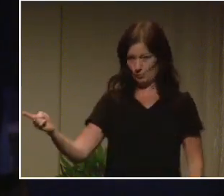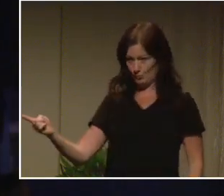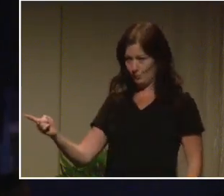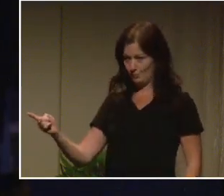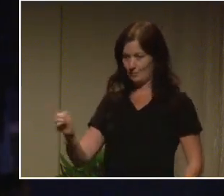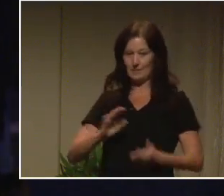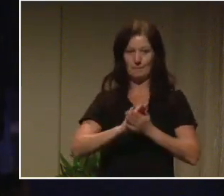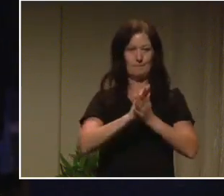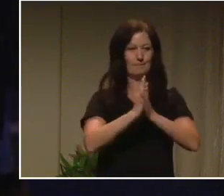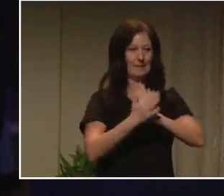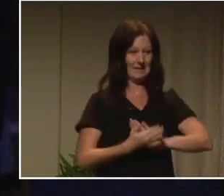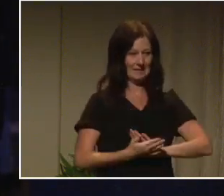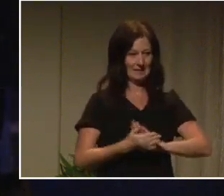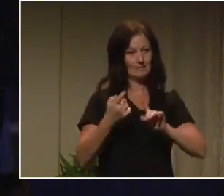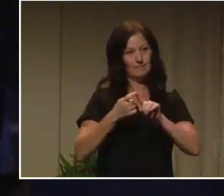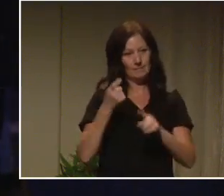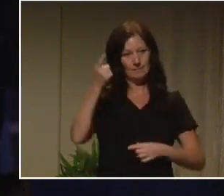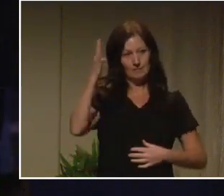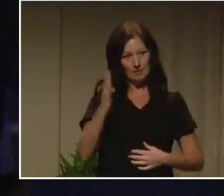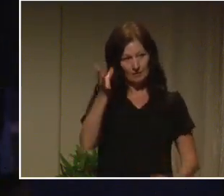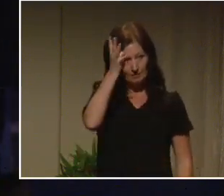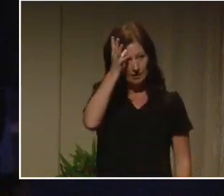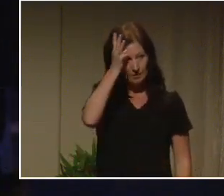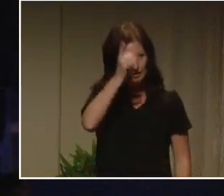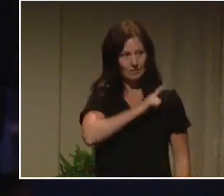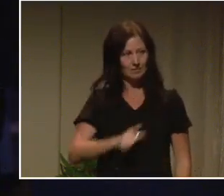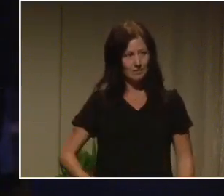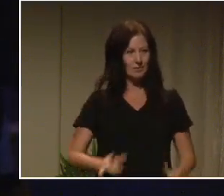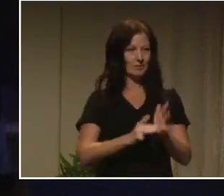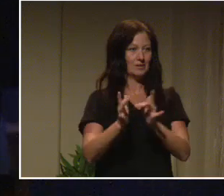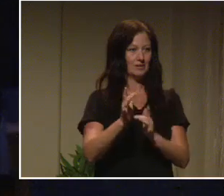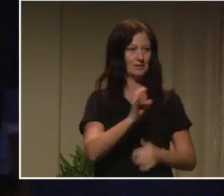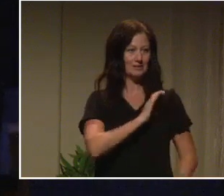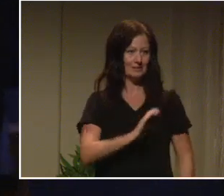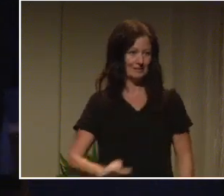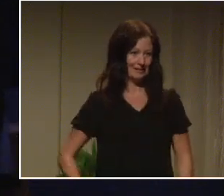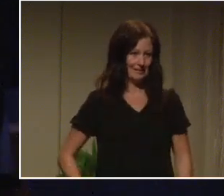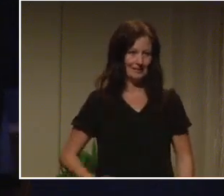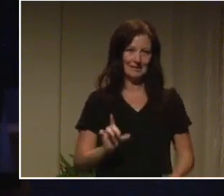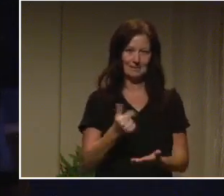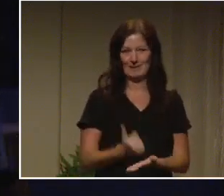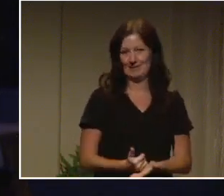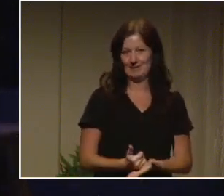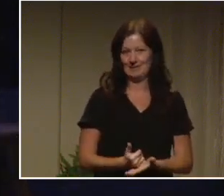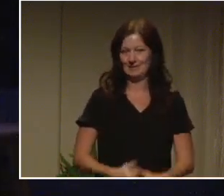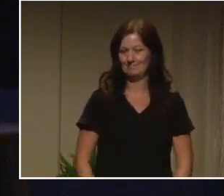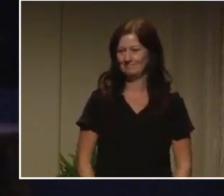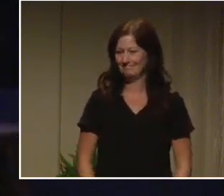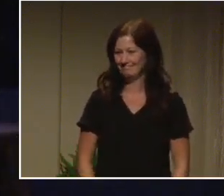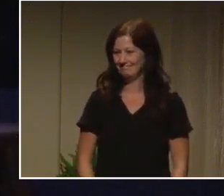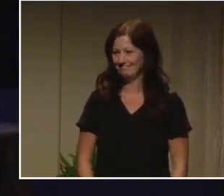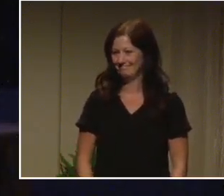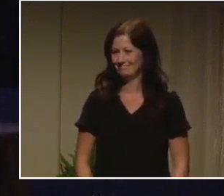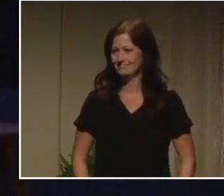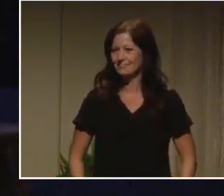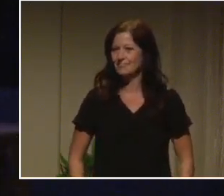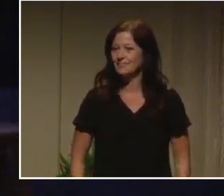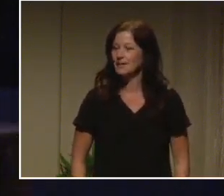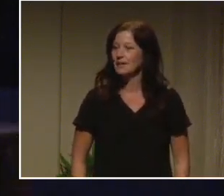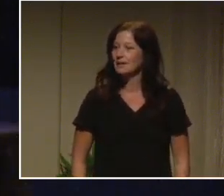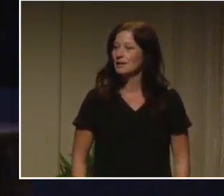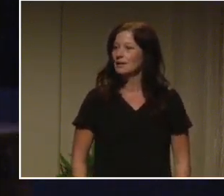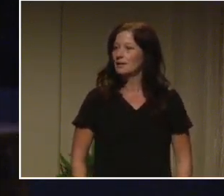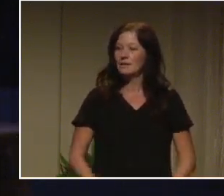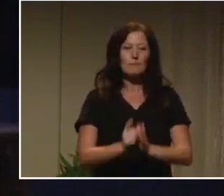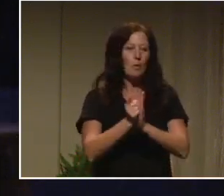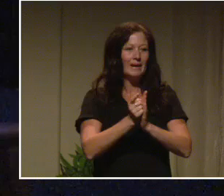peace. From God our Father and from the Lord Jesus Christ. Amen. Let's take a moment to just